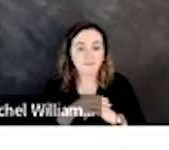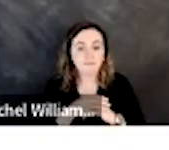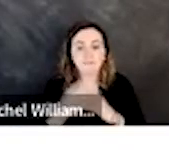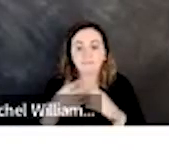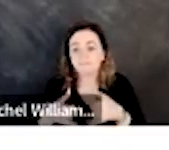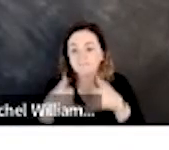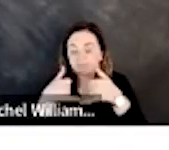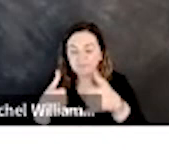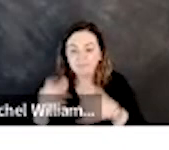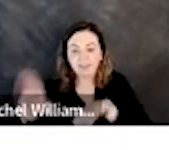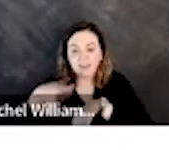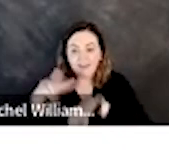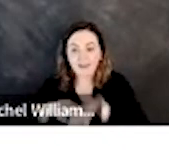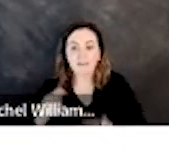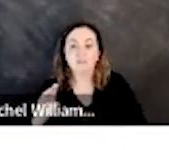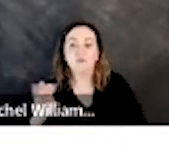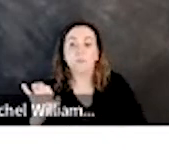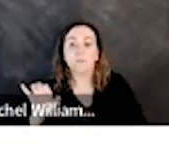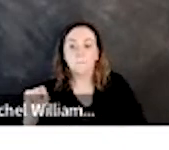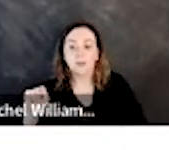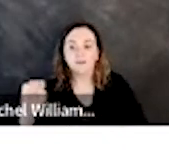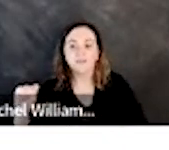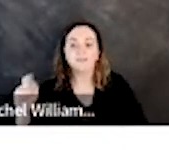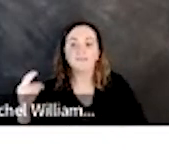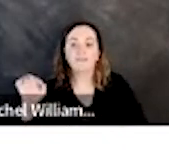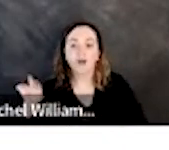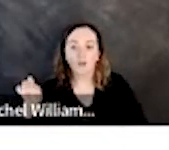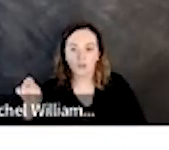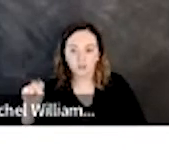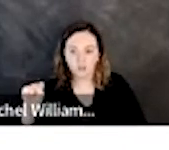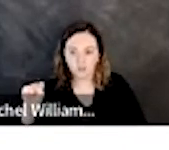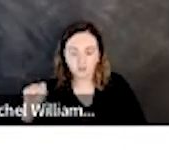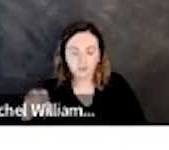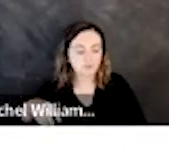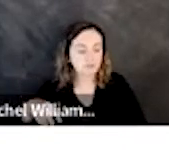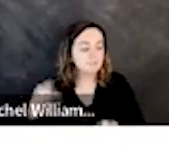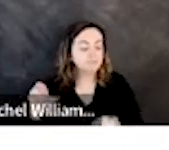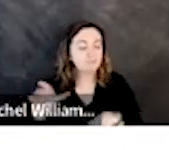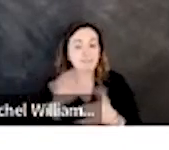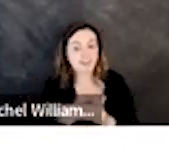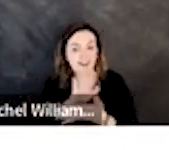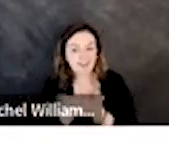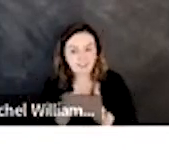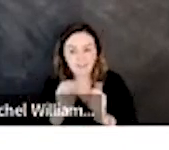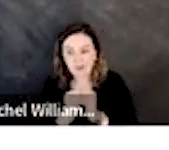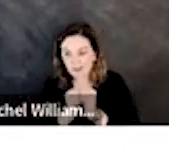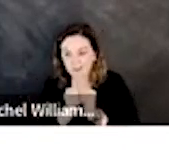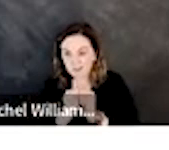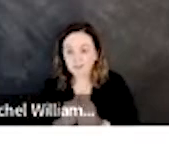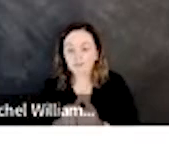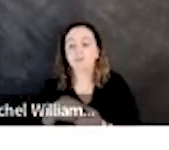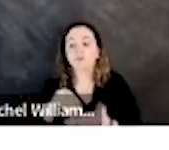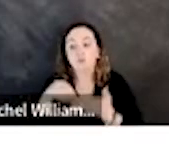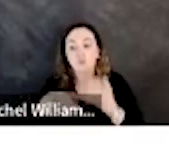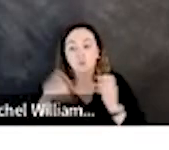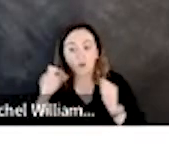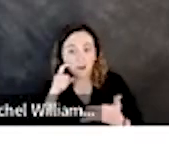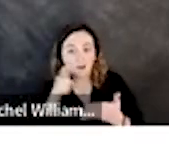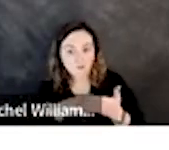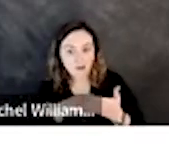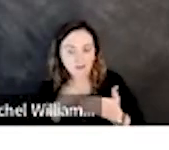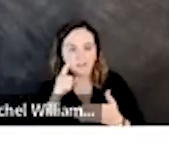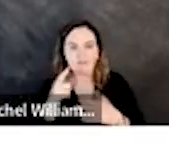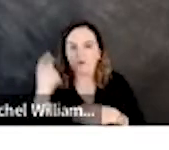present the National Merit Scholars. The National Merit Scholarship Program is an academic competition where students can be recognized